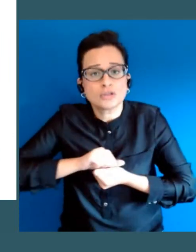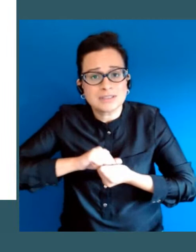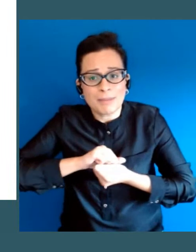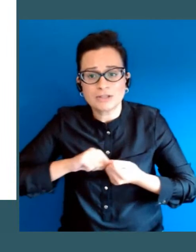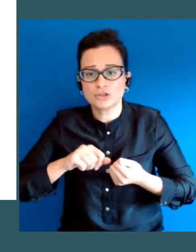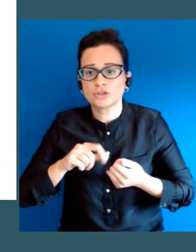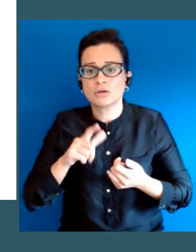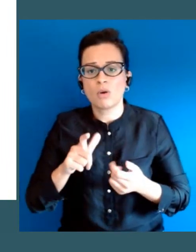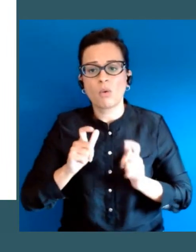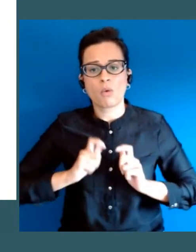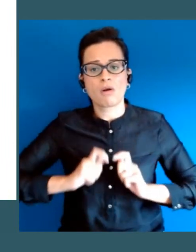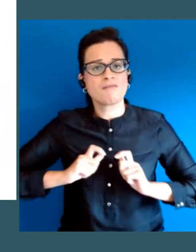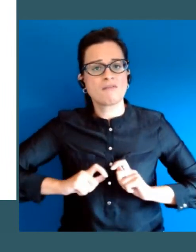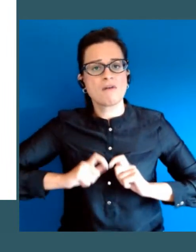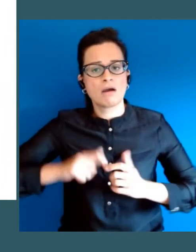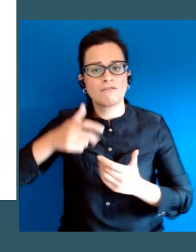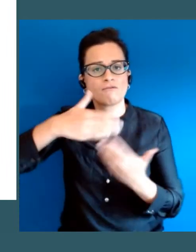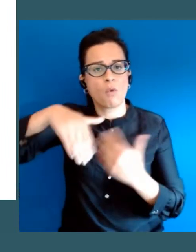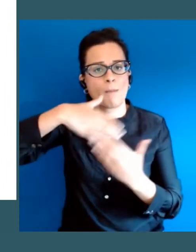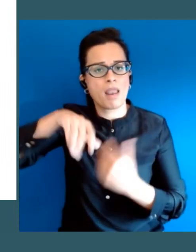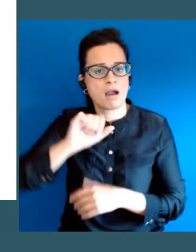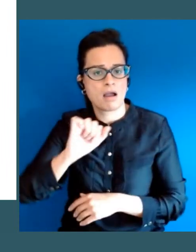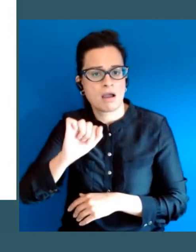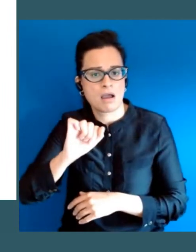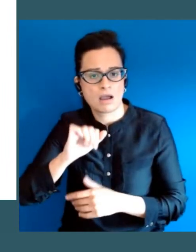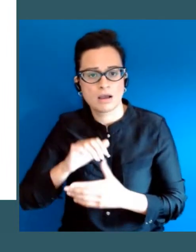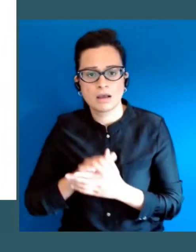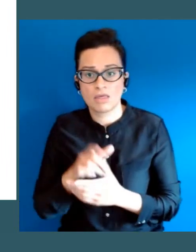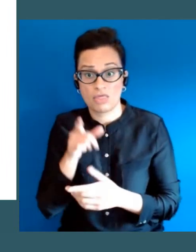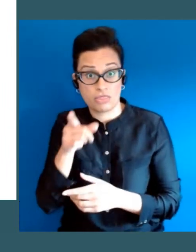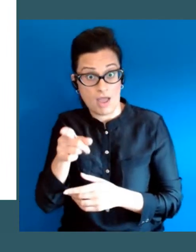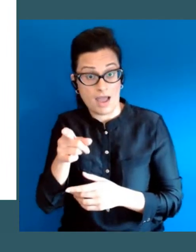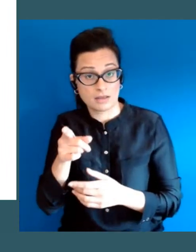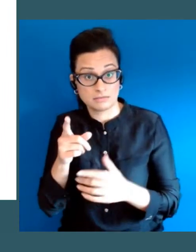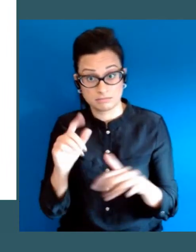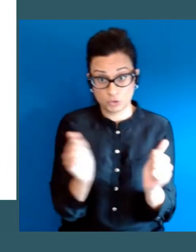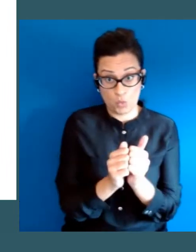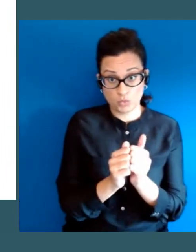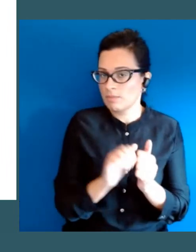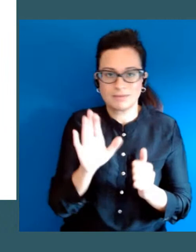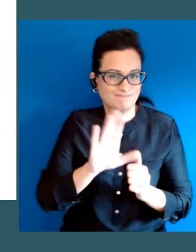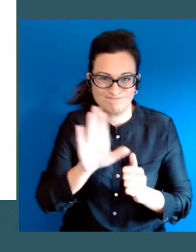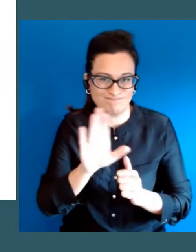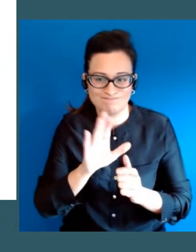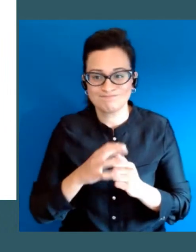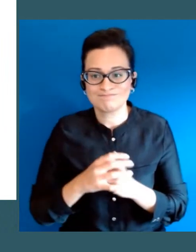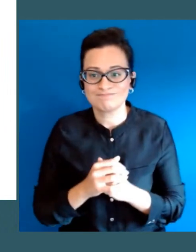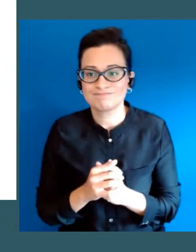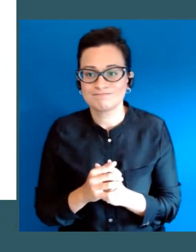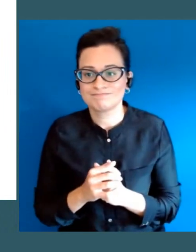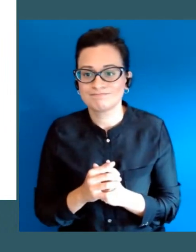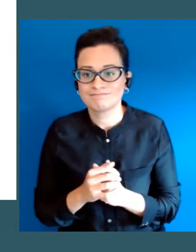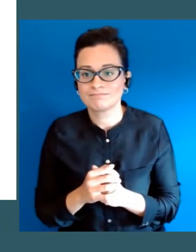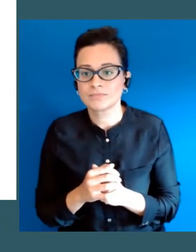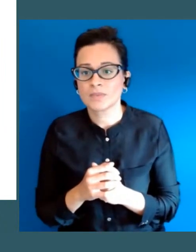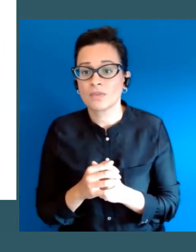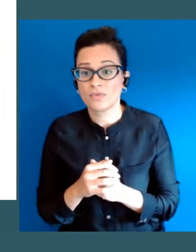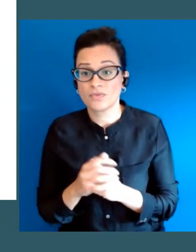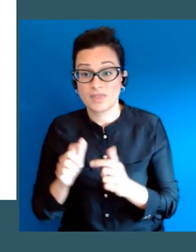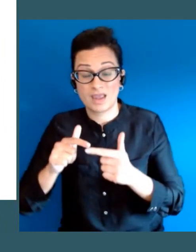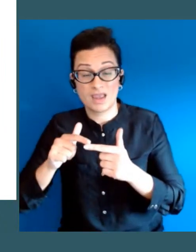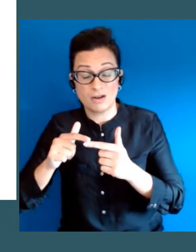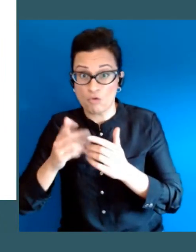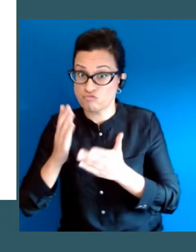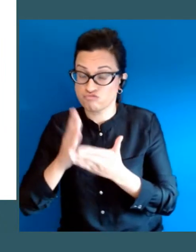formulas as well. And again, this would be suitable. Then we have our extensively hydrolyzed formula. So this is where